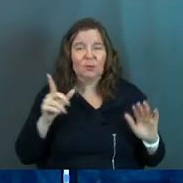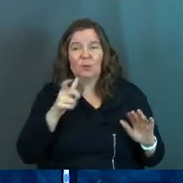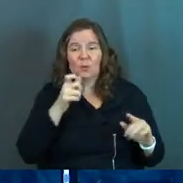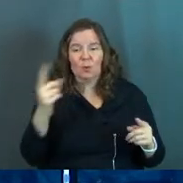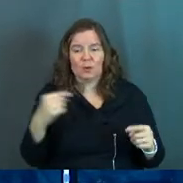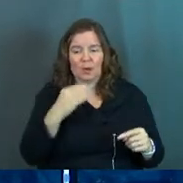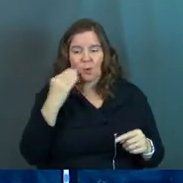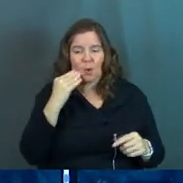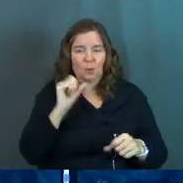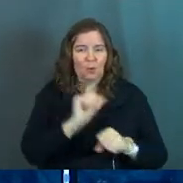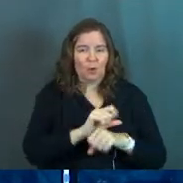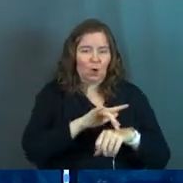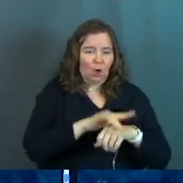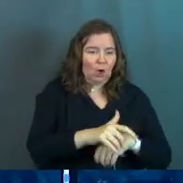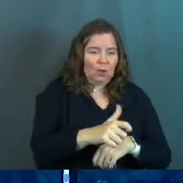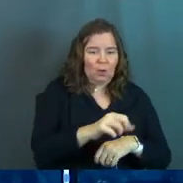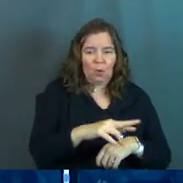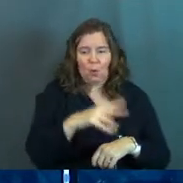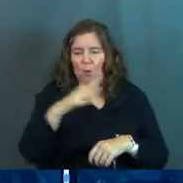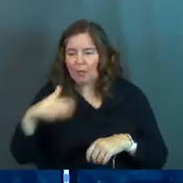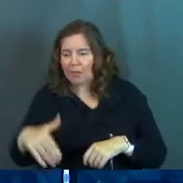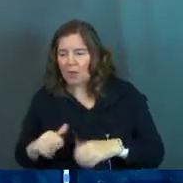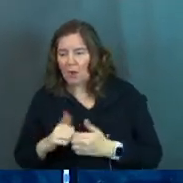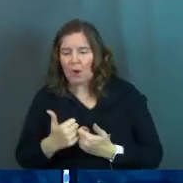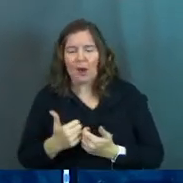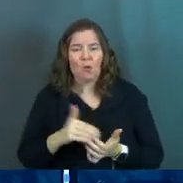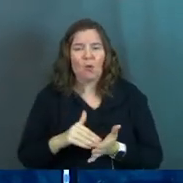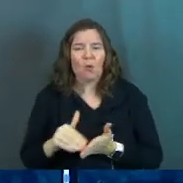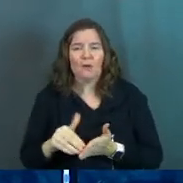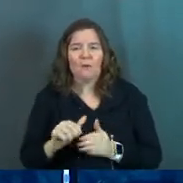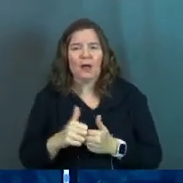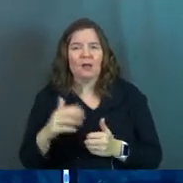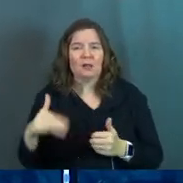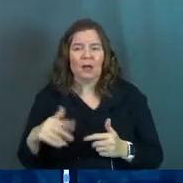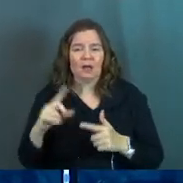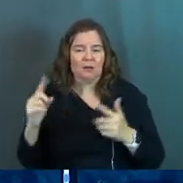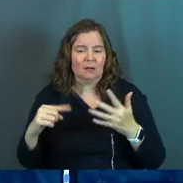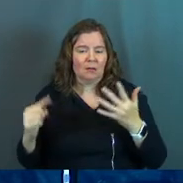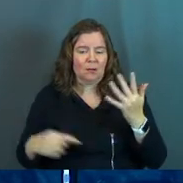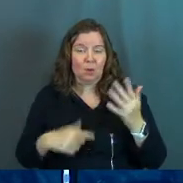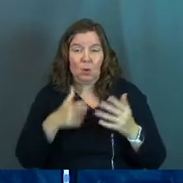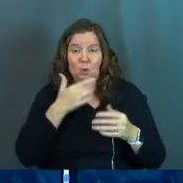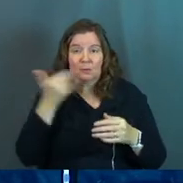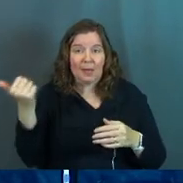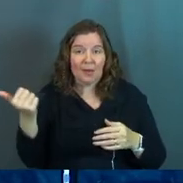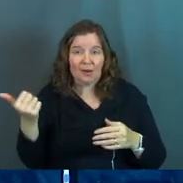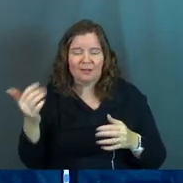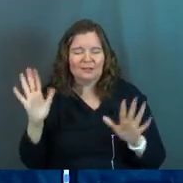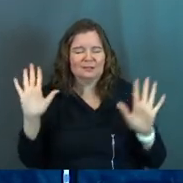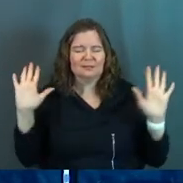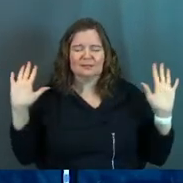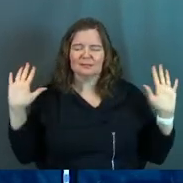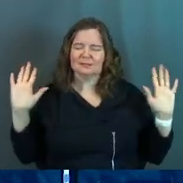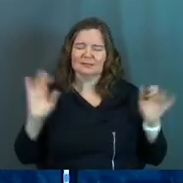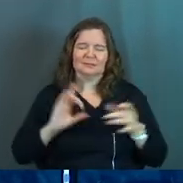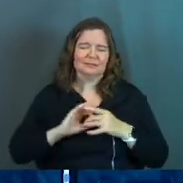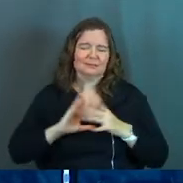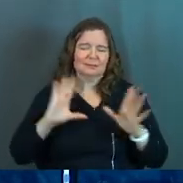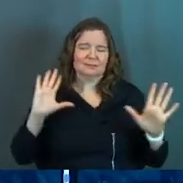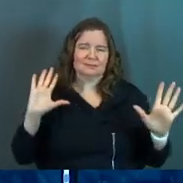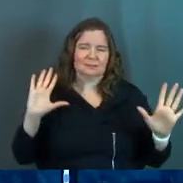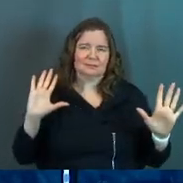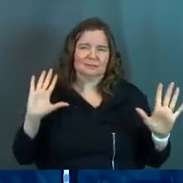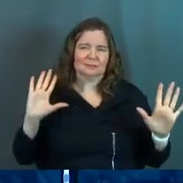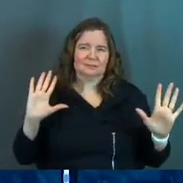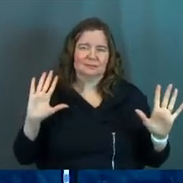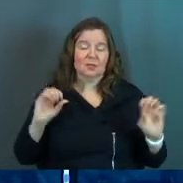Who comes home from work earlier or late, or how often, how late, and all that kind of stuff, and who's better at it? Just drop it.